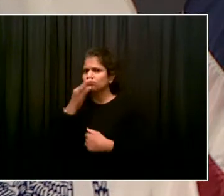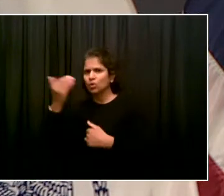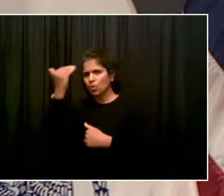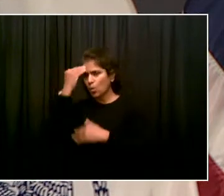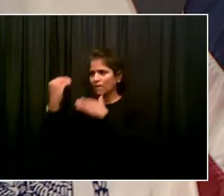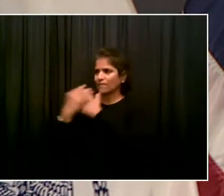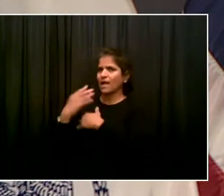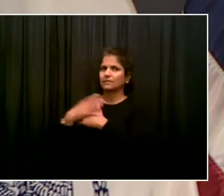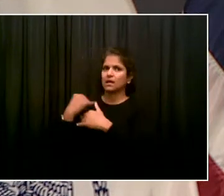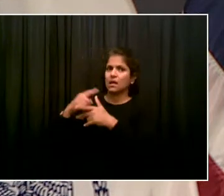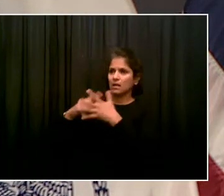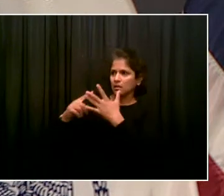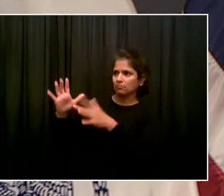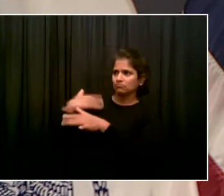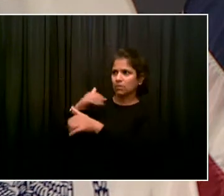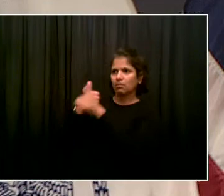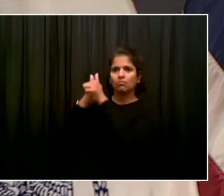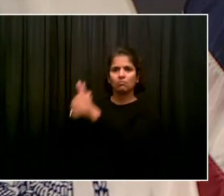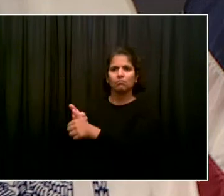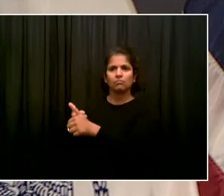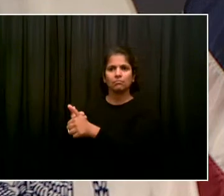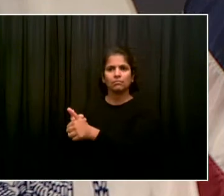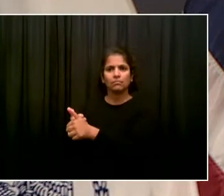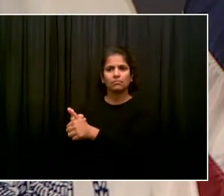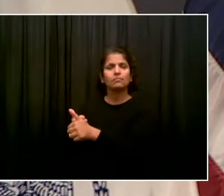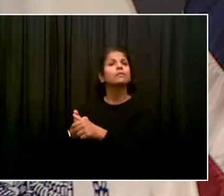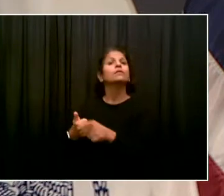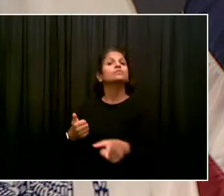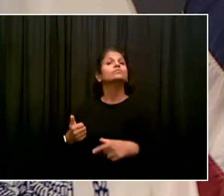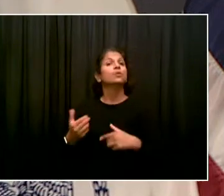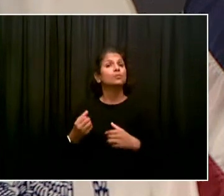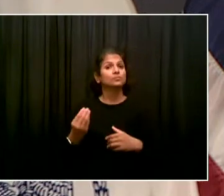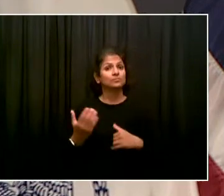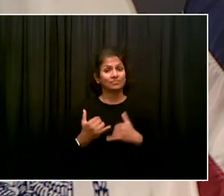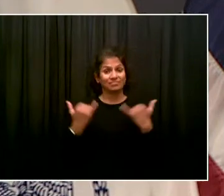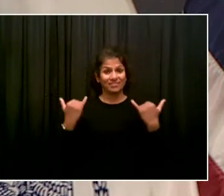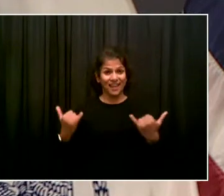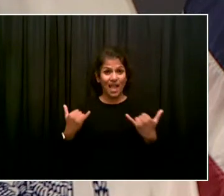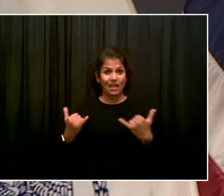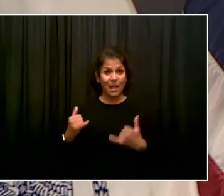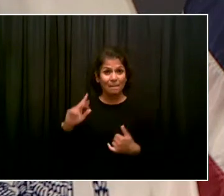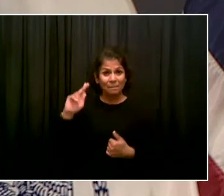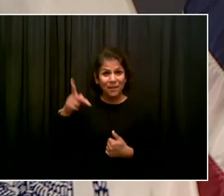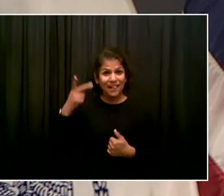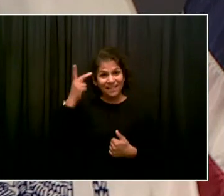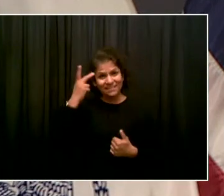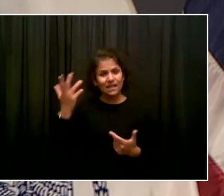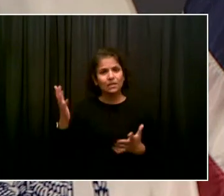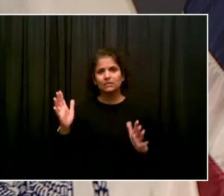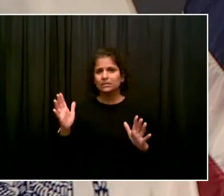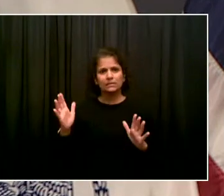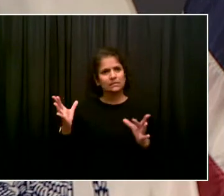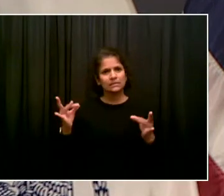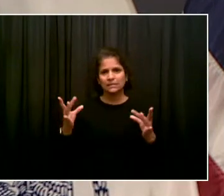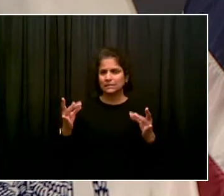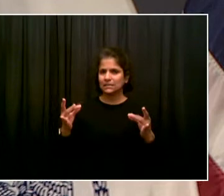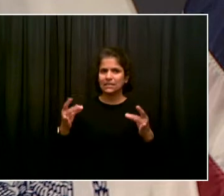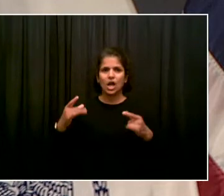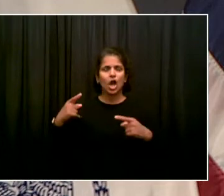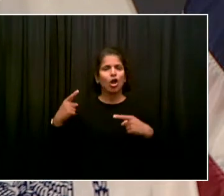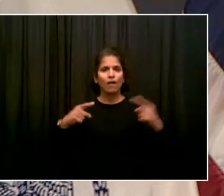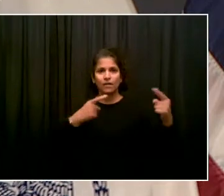even, unfortunately, tougher environment because we had seen the rise of terrorism and then since then, a much more divided and